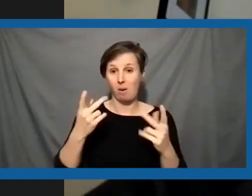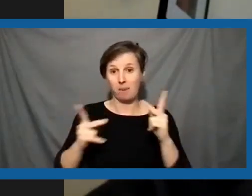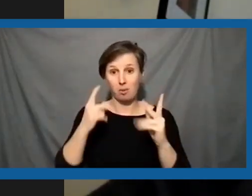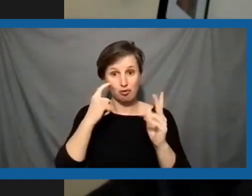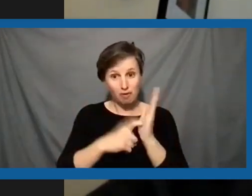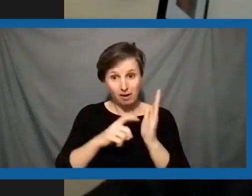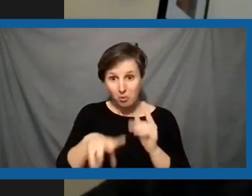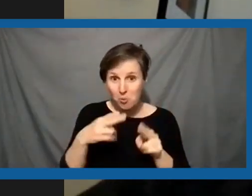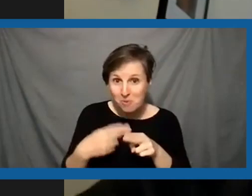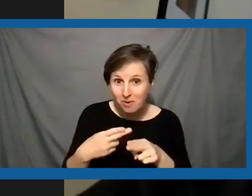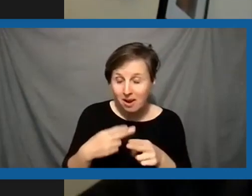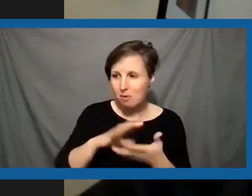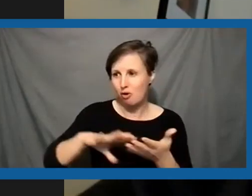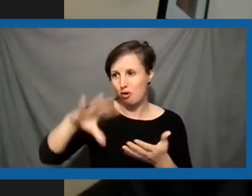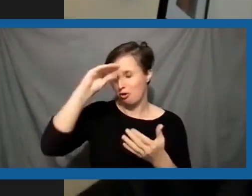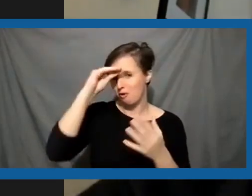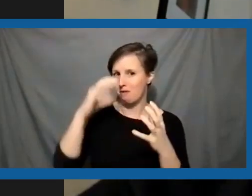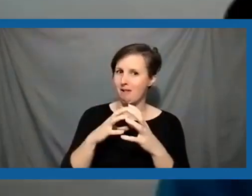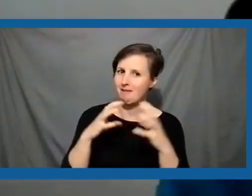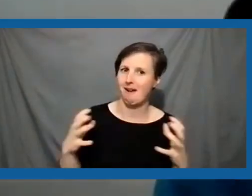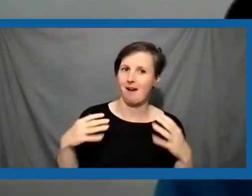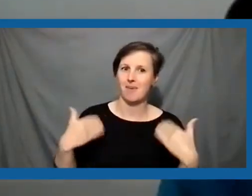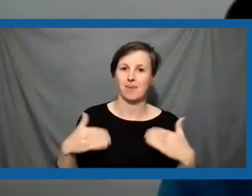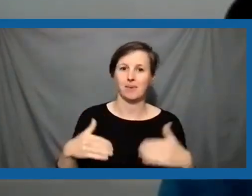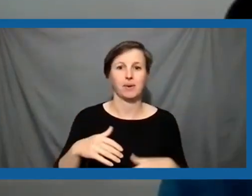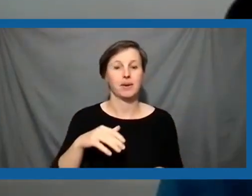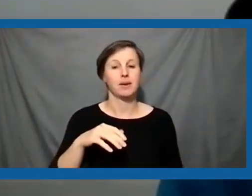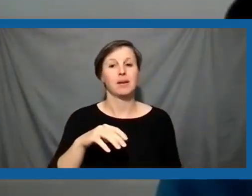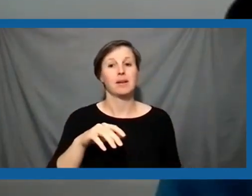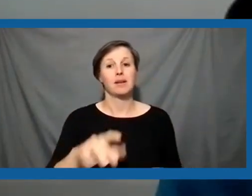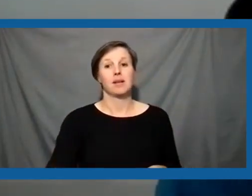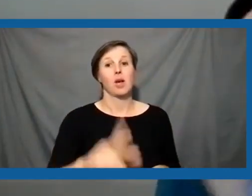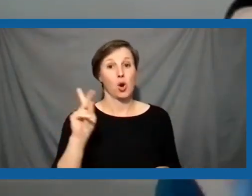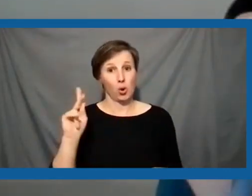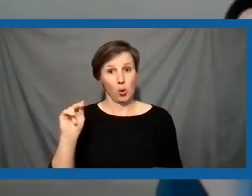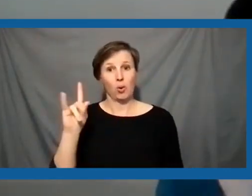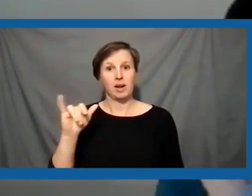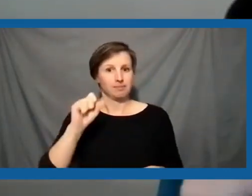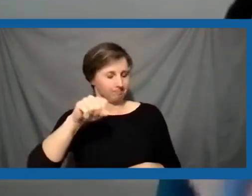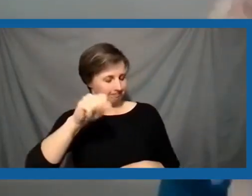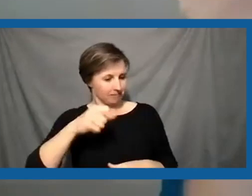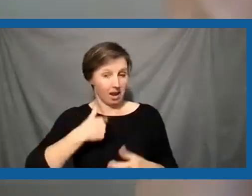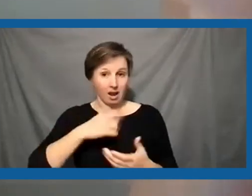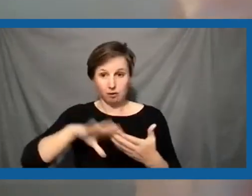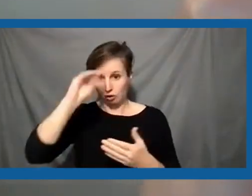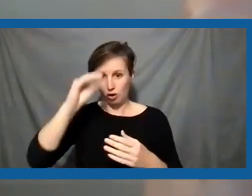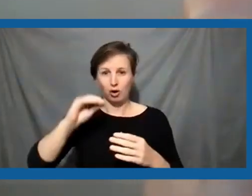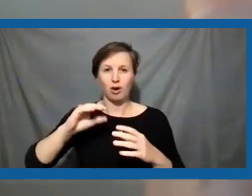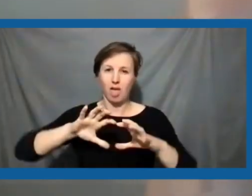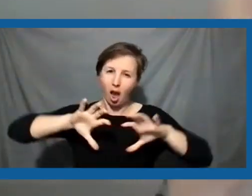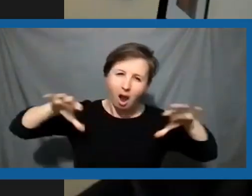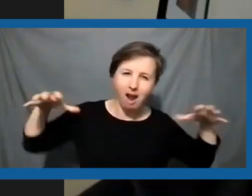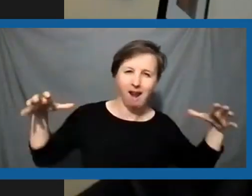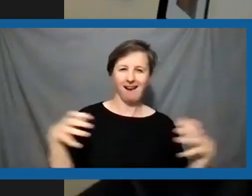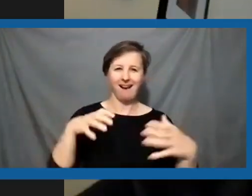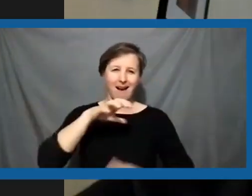and you now have learned a lot of lessons. Well, absolutely. The biggest lesson I learned is the organization of power.